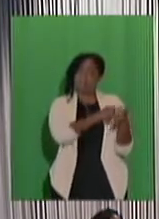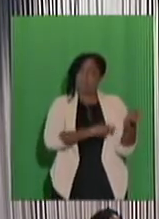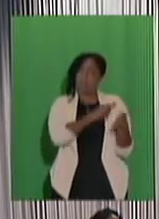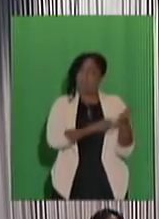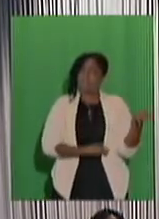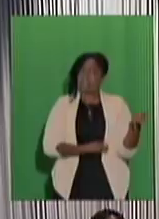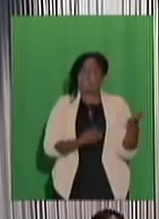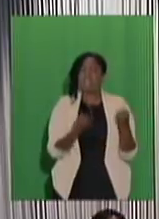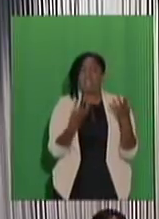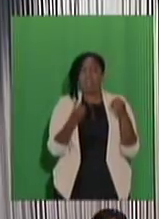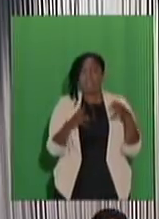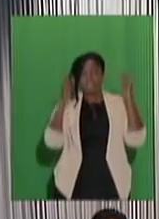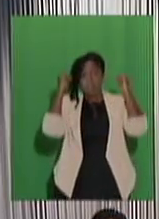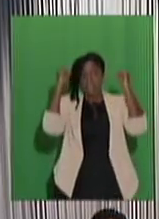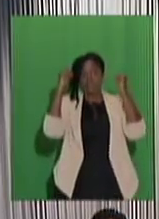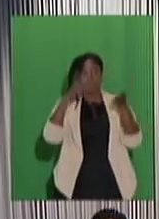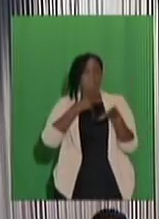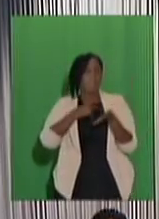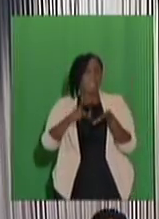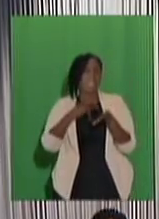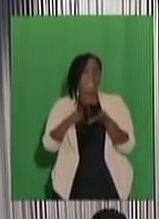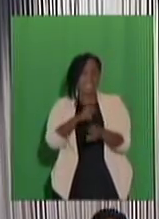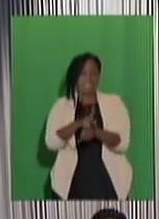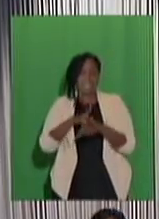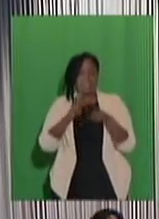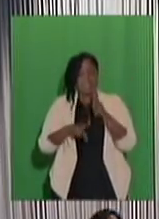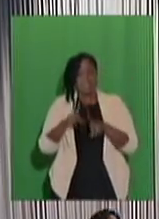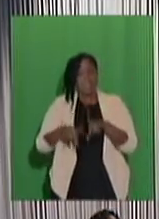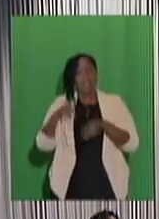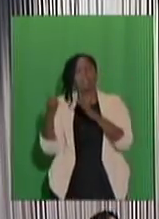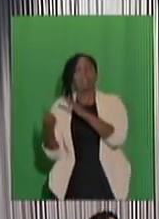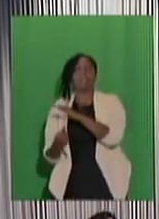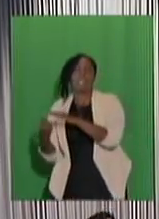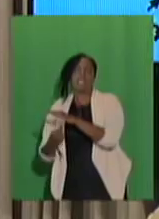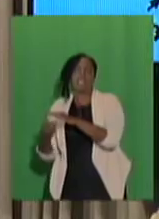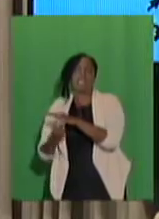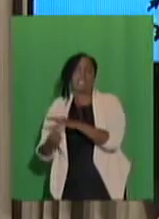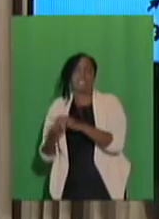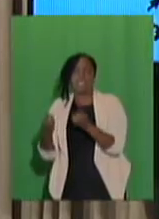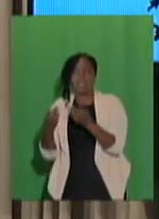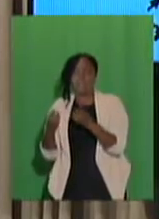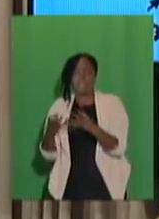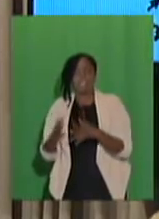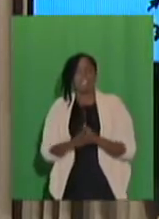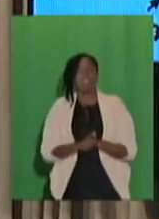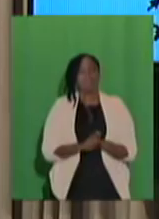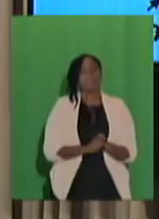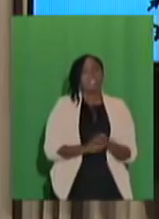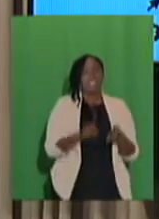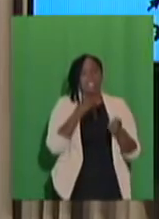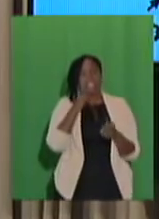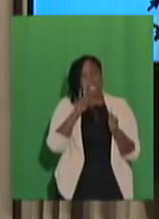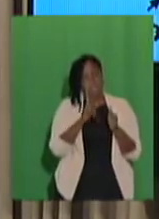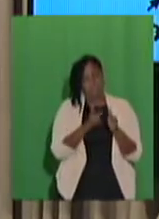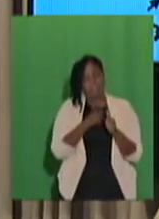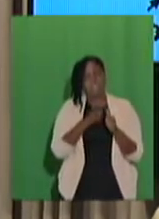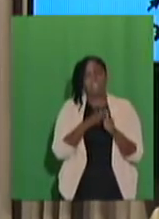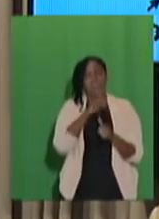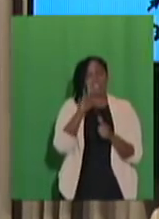house these people at these places? Sure. So I'll try to. I will start with the first part.